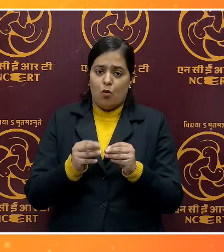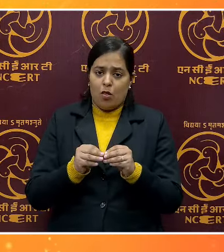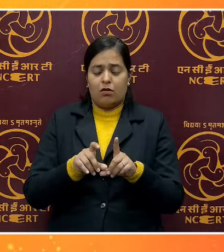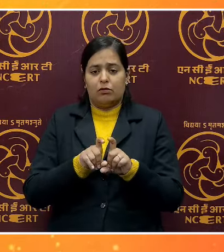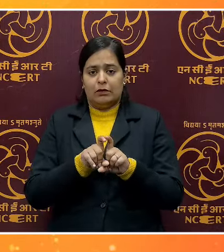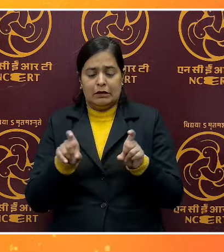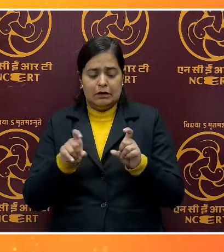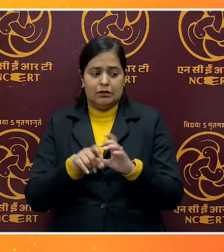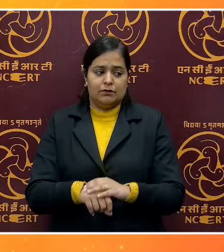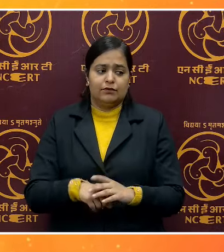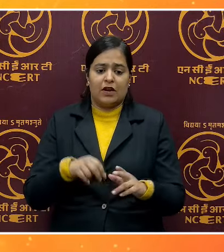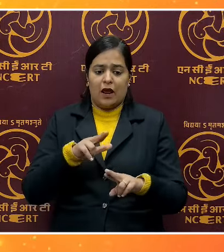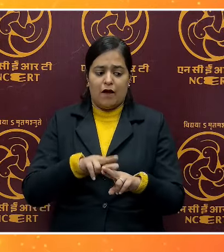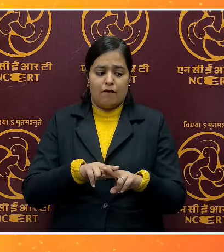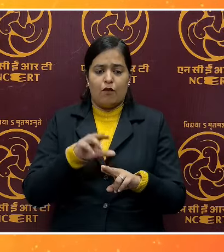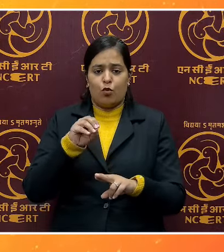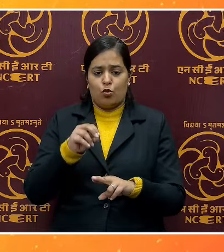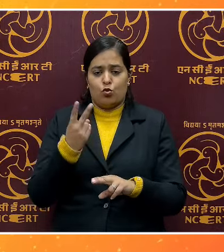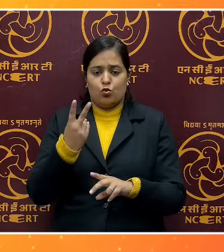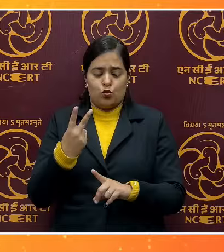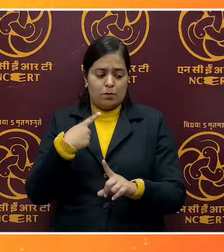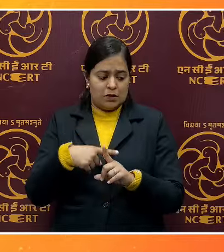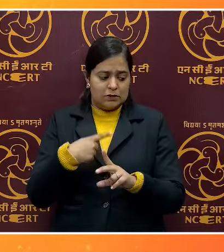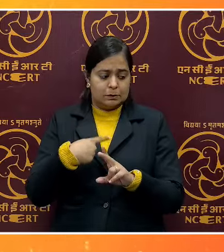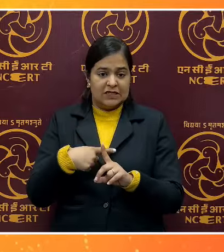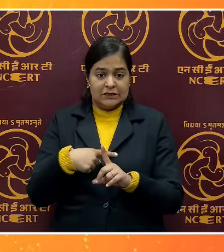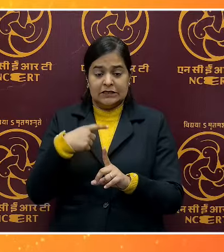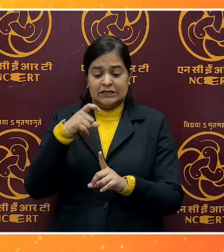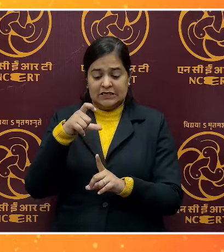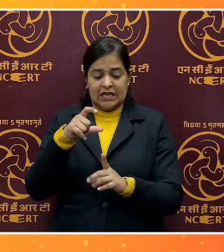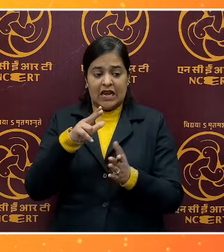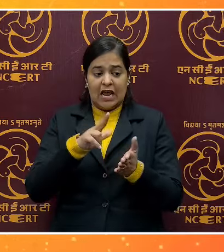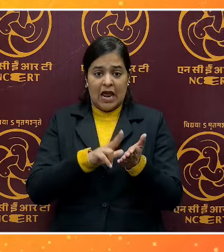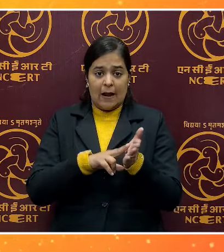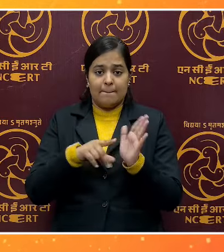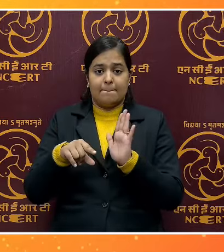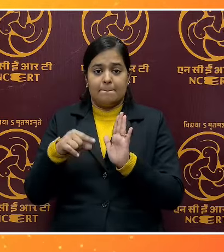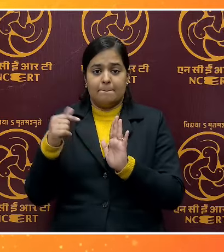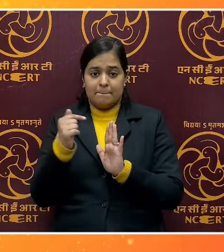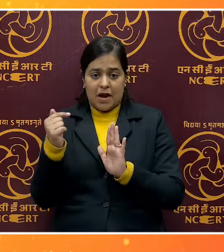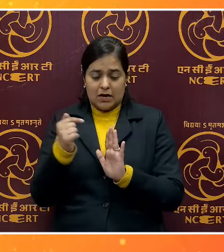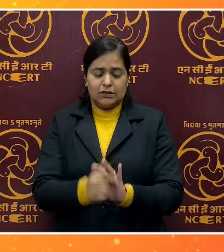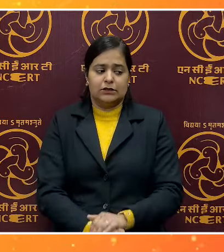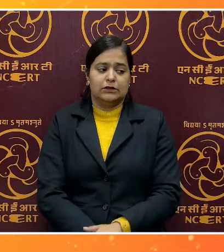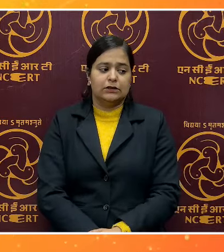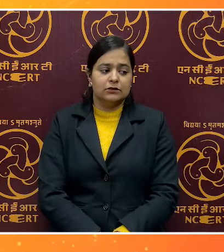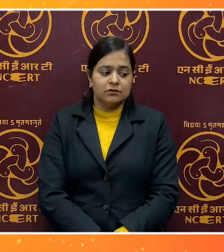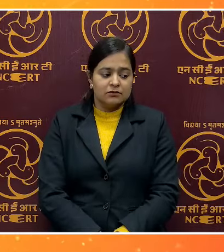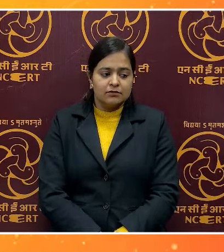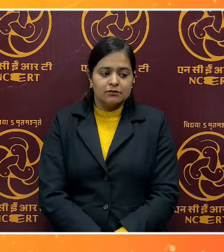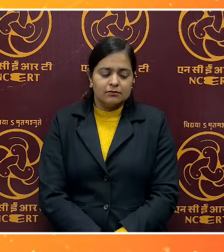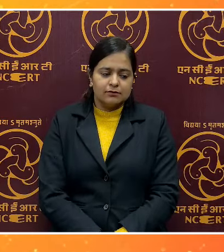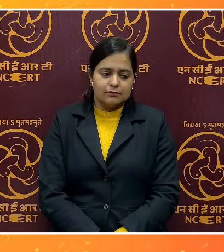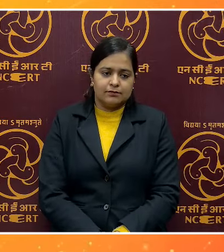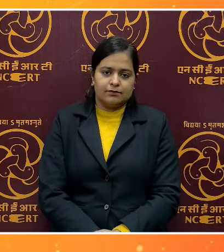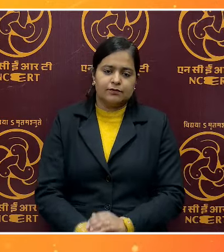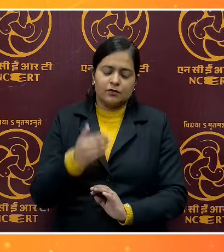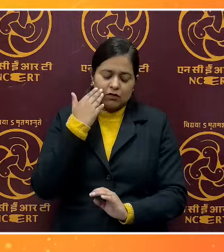Fe2 plus and Cn minus ions separately because the ions has been not